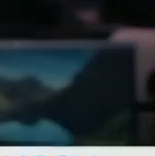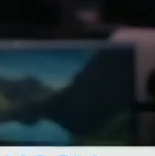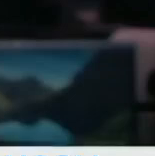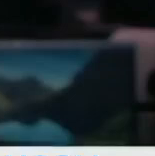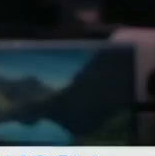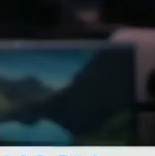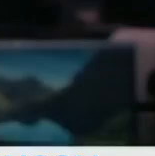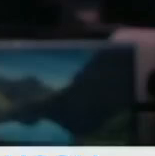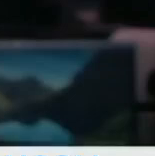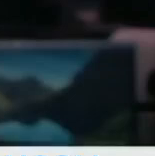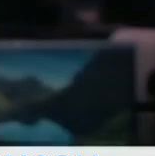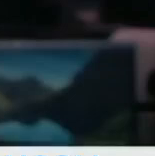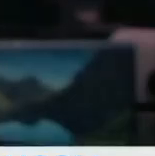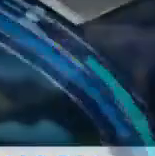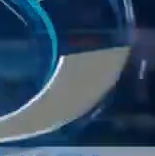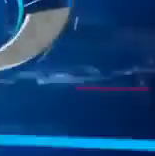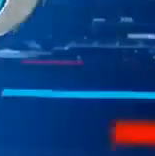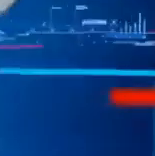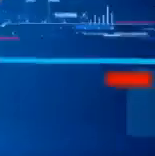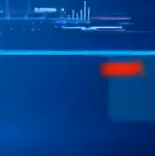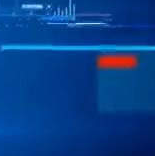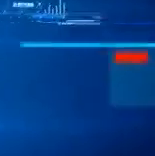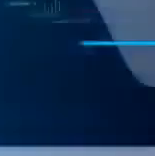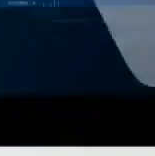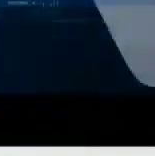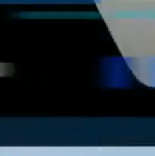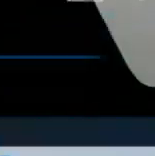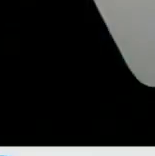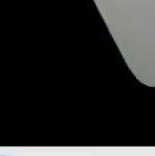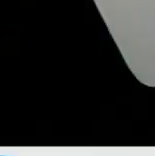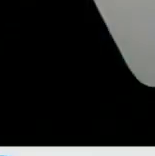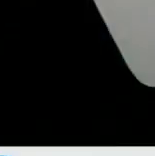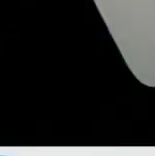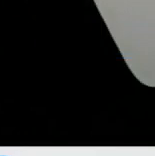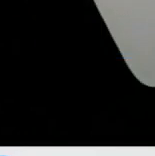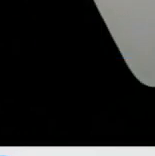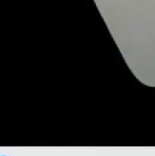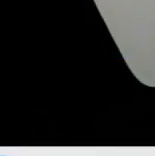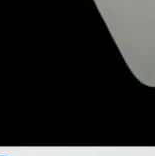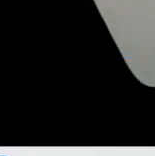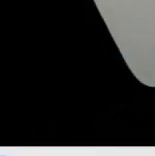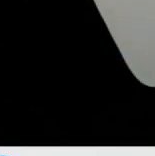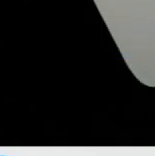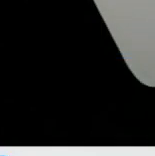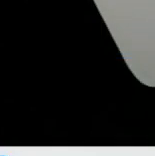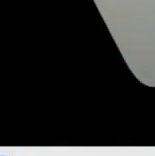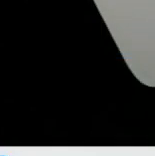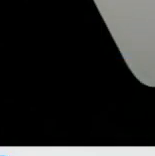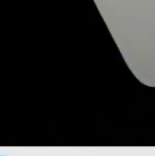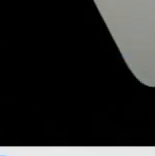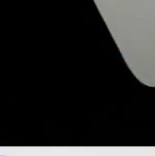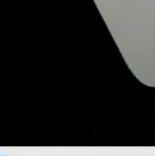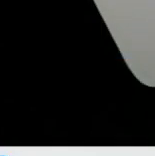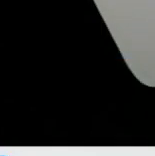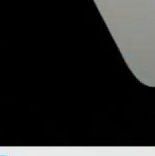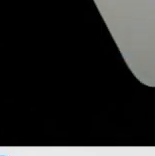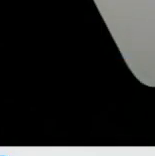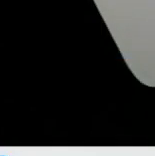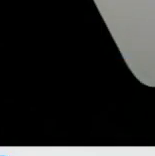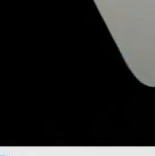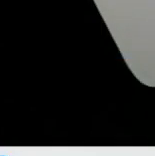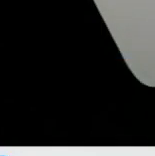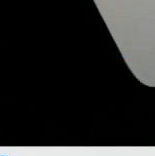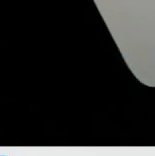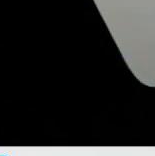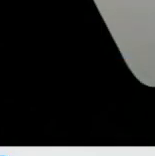Let's go to Ottawa now. The government holding an update on COVID-19. Let's listen. Activity nationally, the average daily case counts are